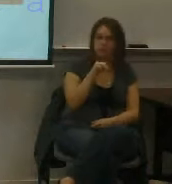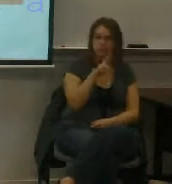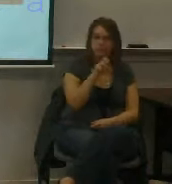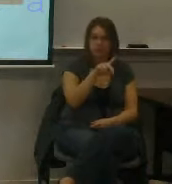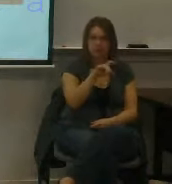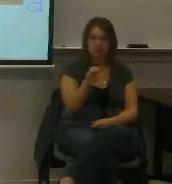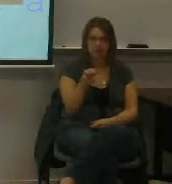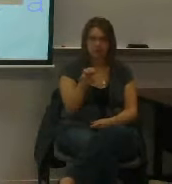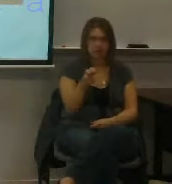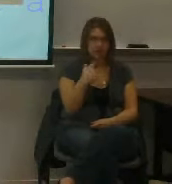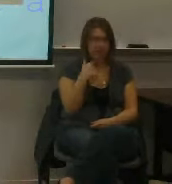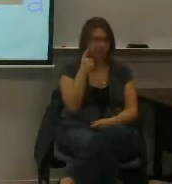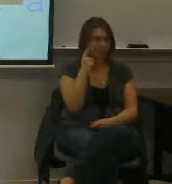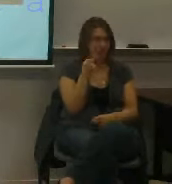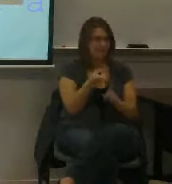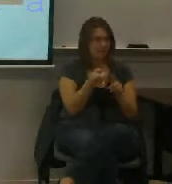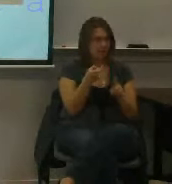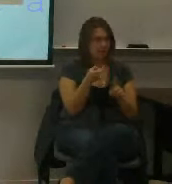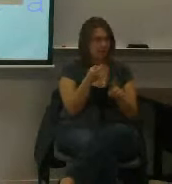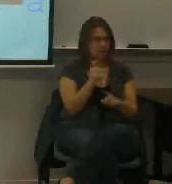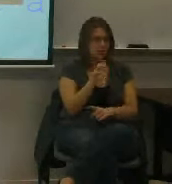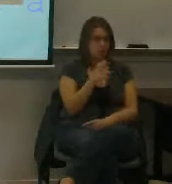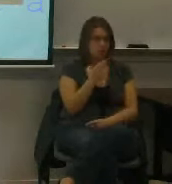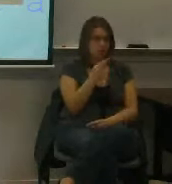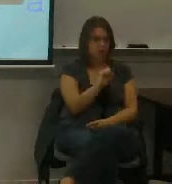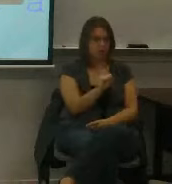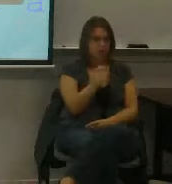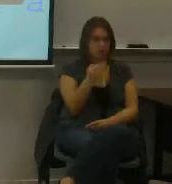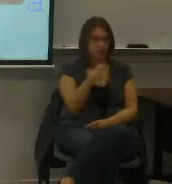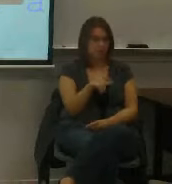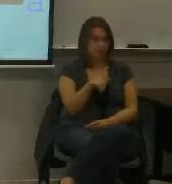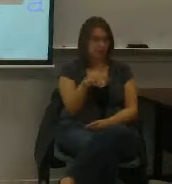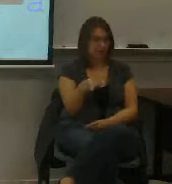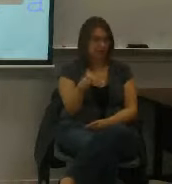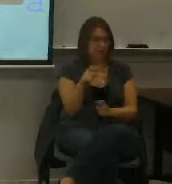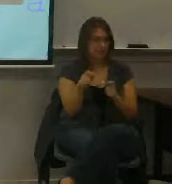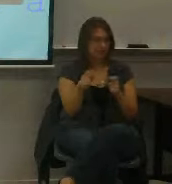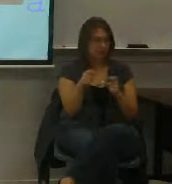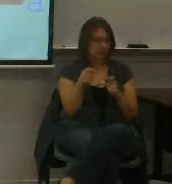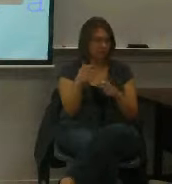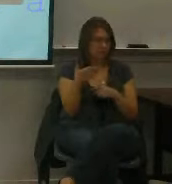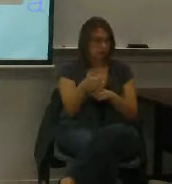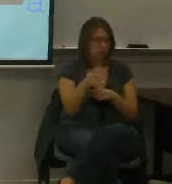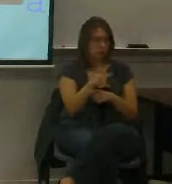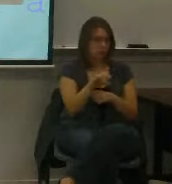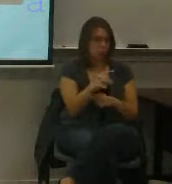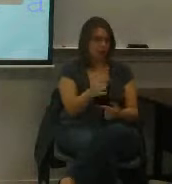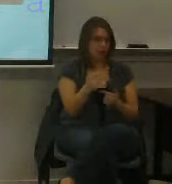muskie, I believe, from Chris Guy, who is a cooperative fisheries wildlife unit.